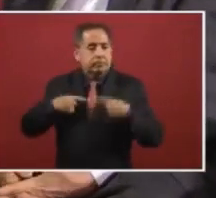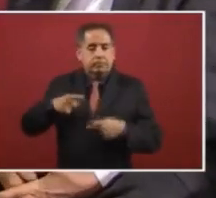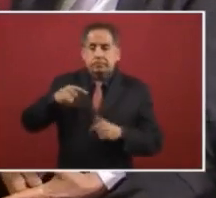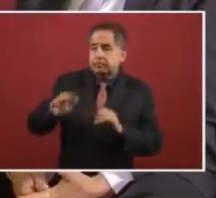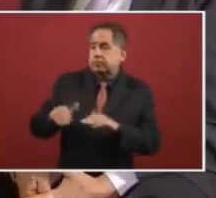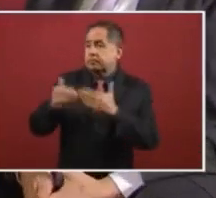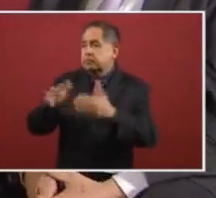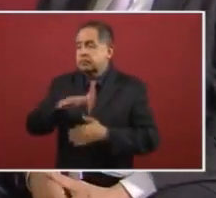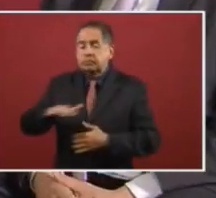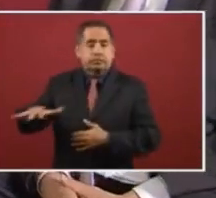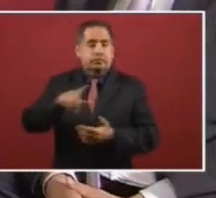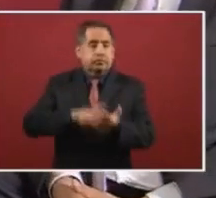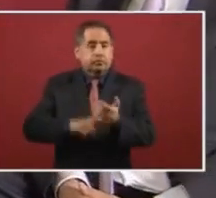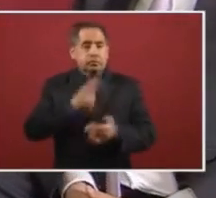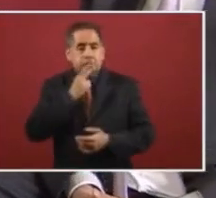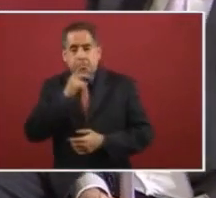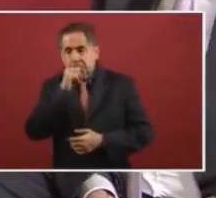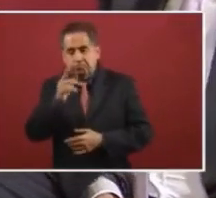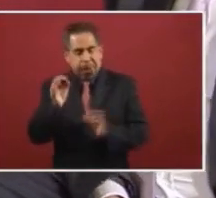the consumers,